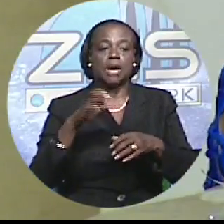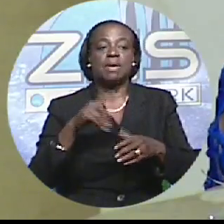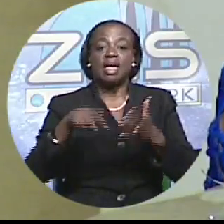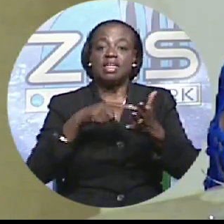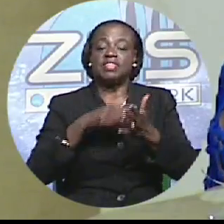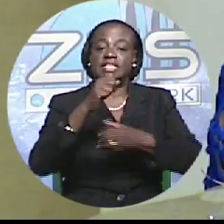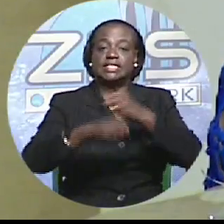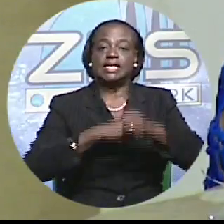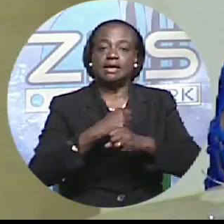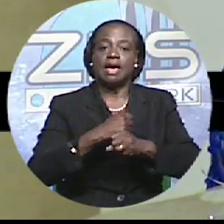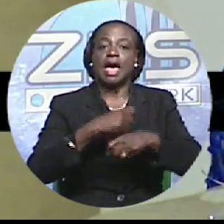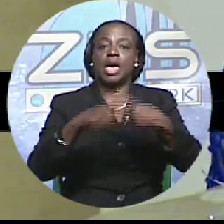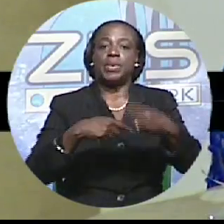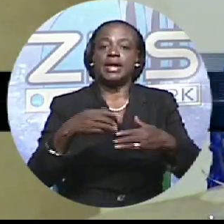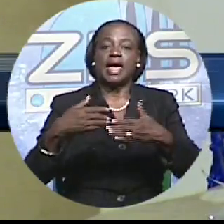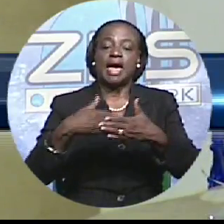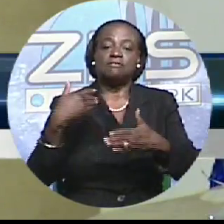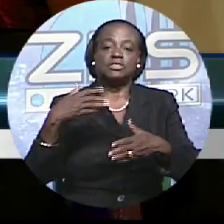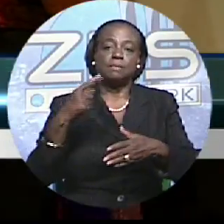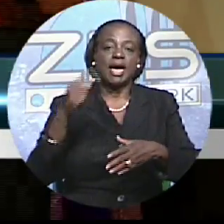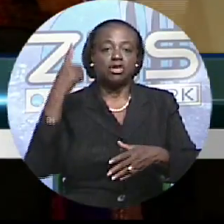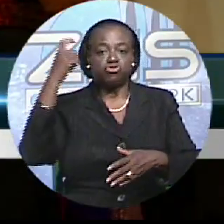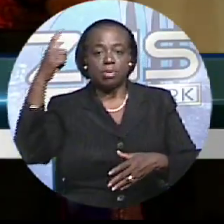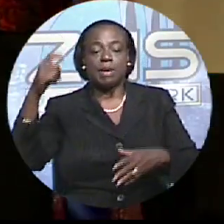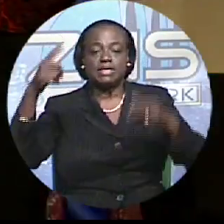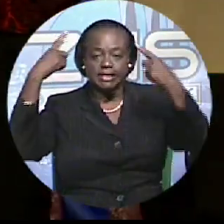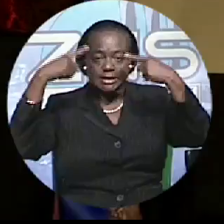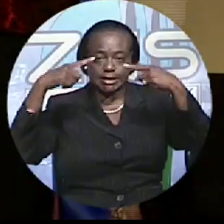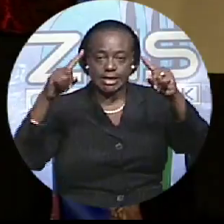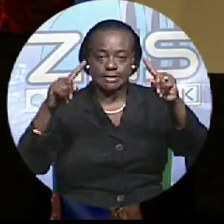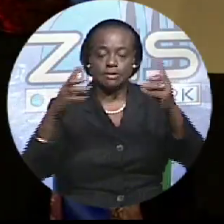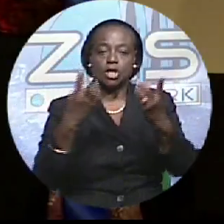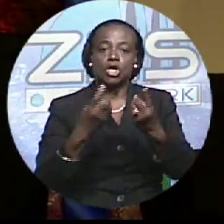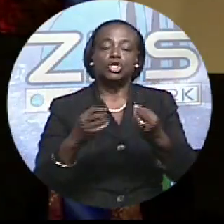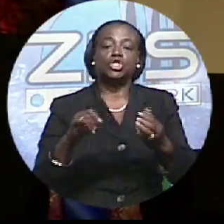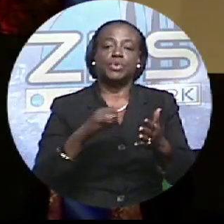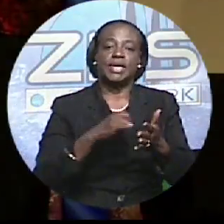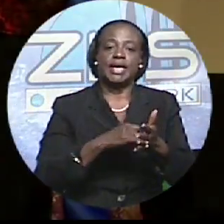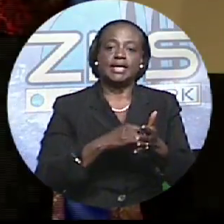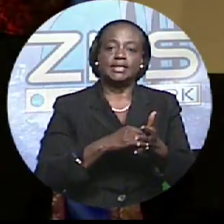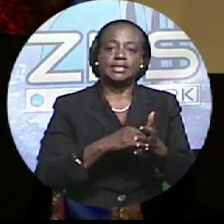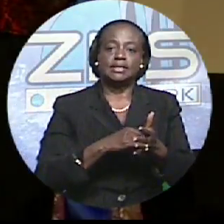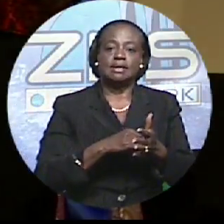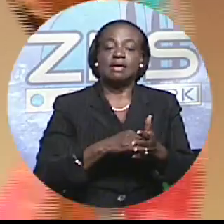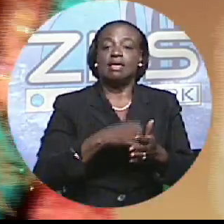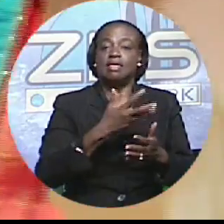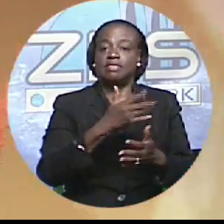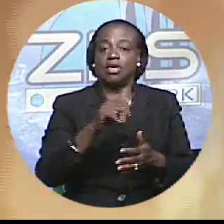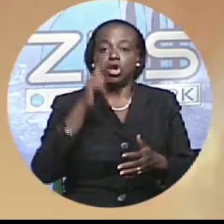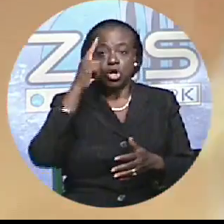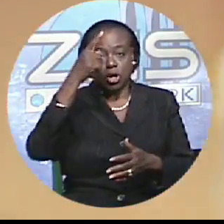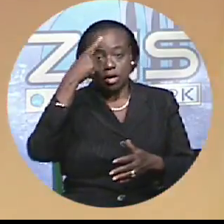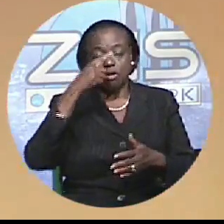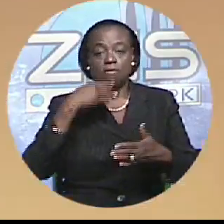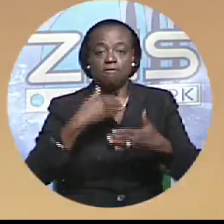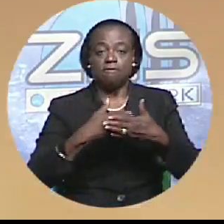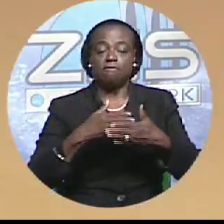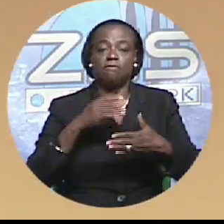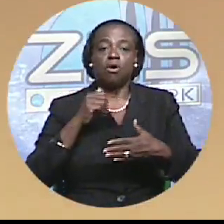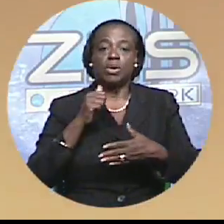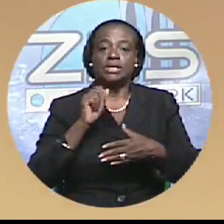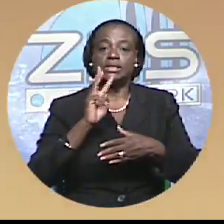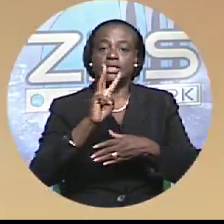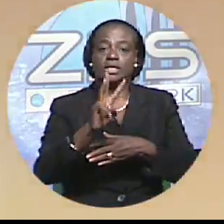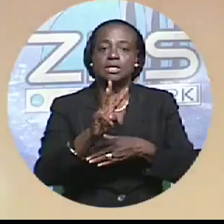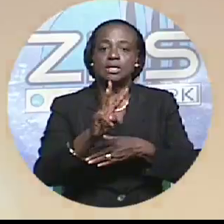my dream and I was successful in doing it. The beauty queens are looking forward to executing their platforms, working closely with the AIDS Foundation, while